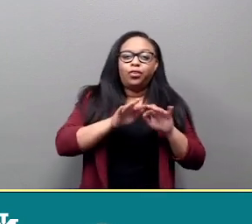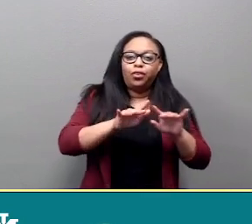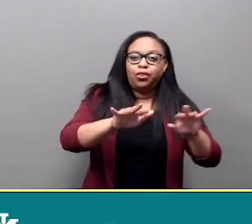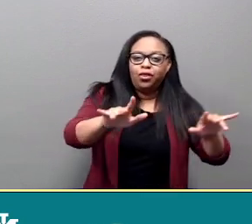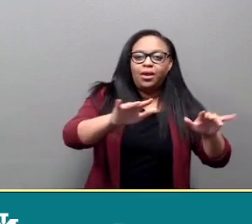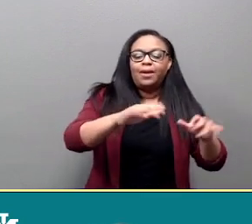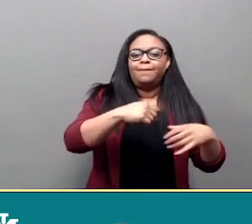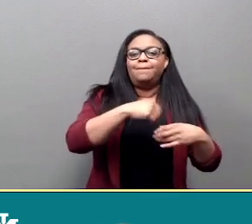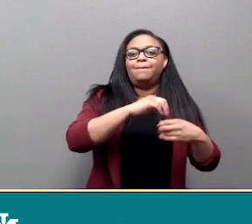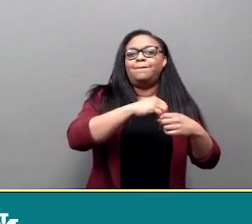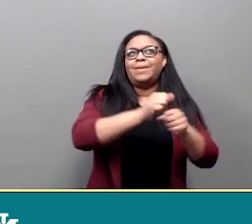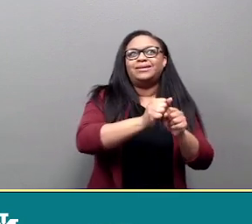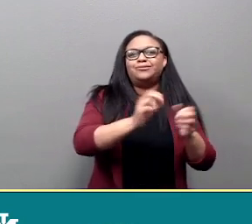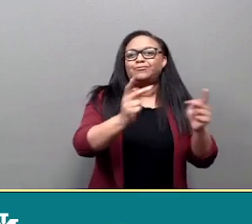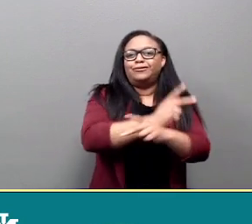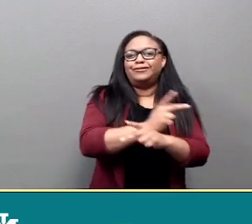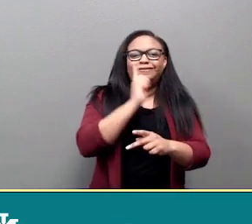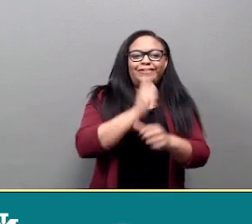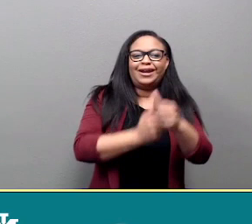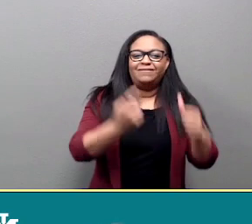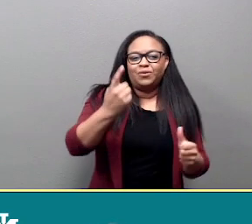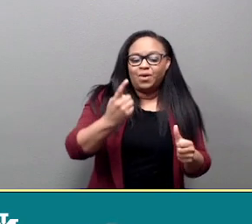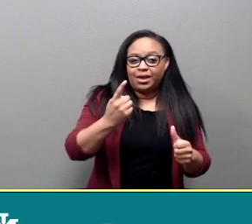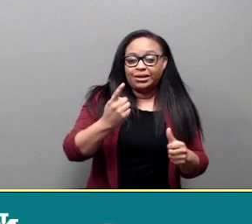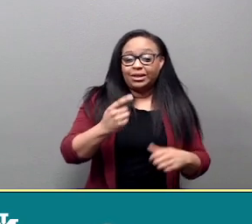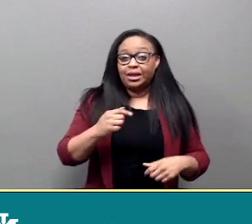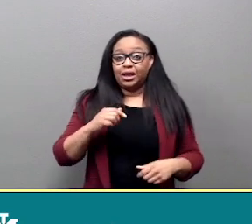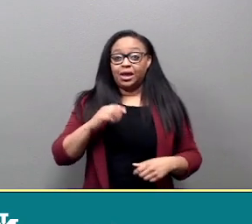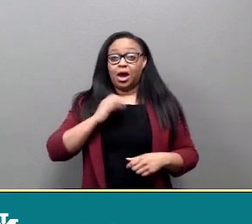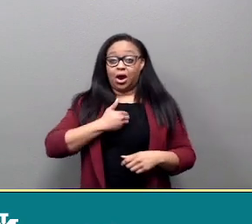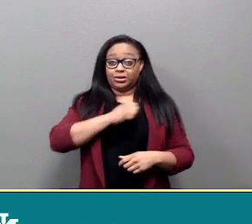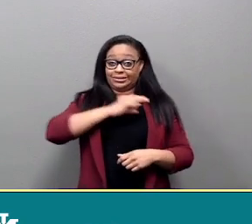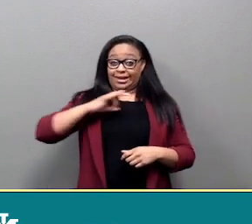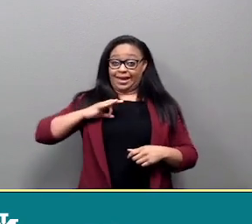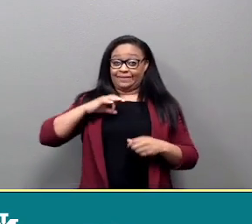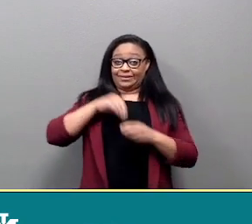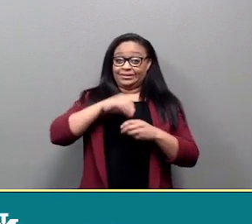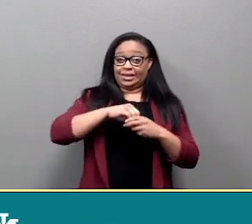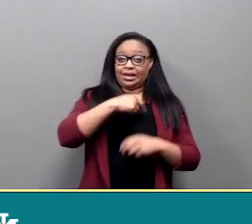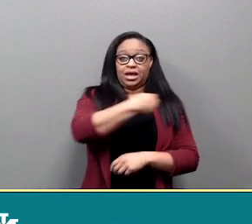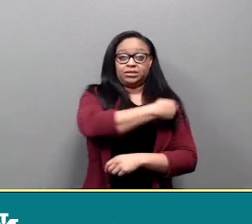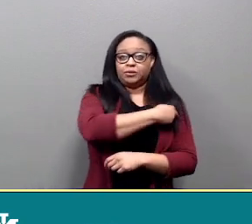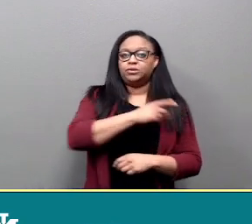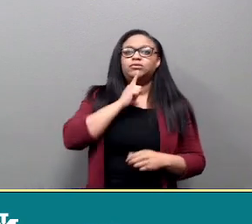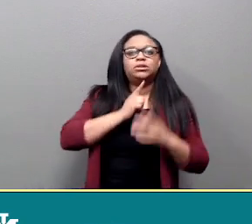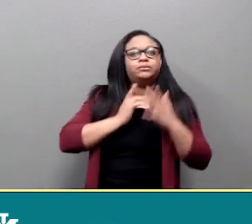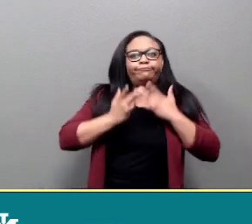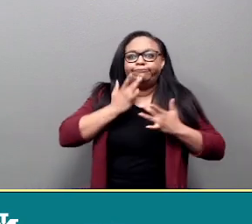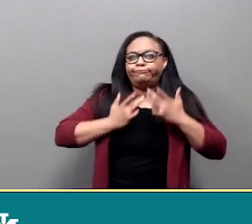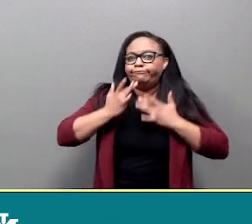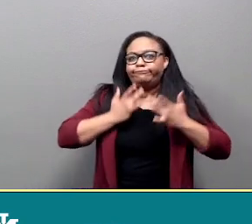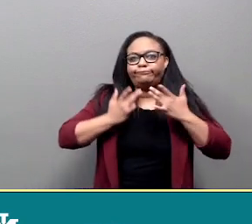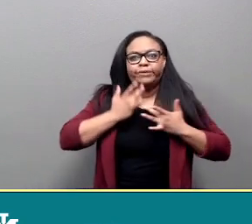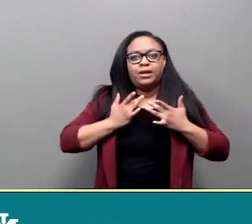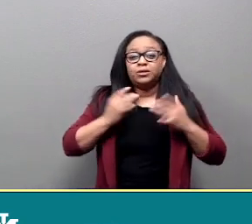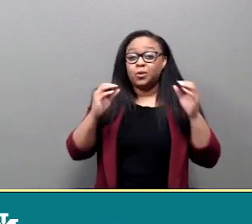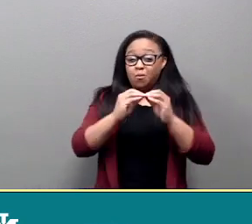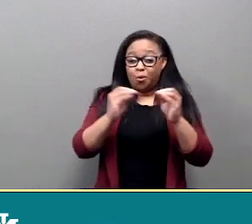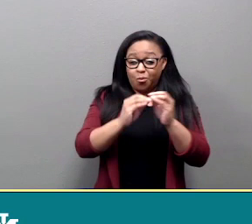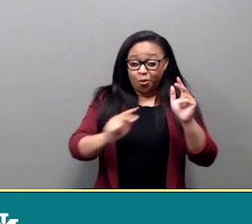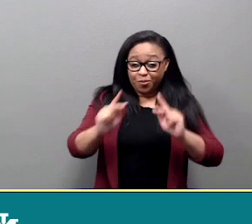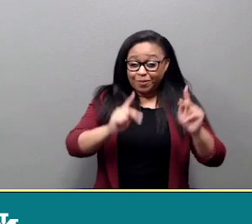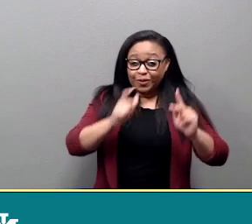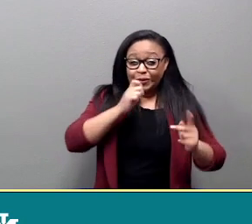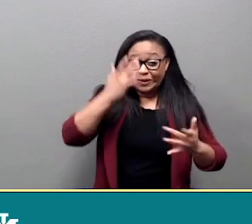healthcare system. Next slide, please. And finally, UNM has created